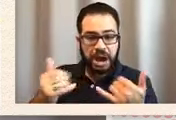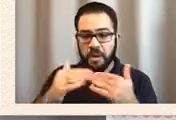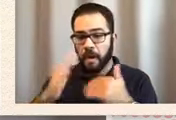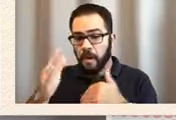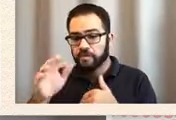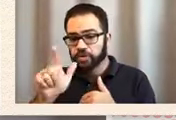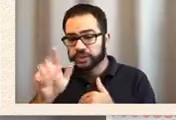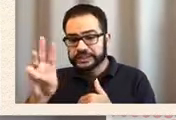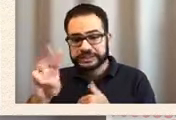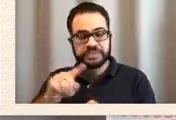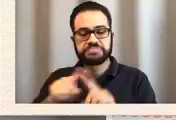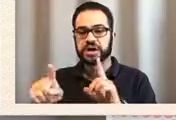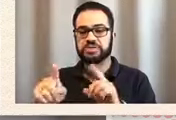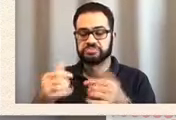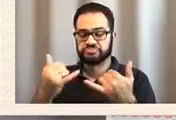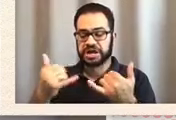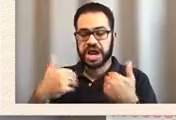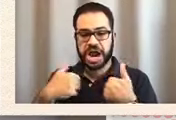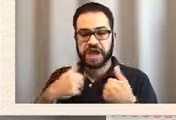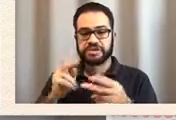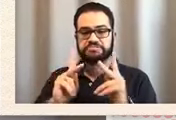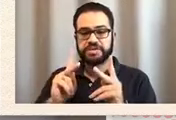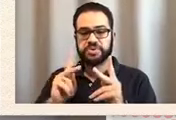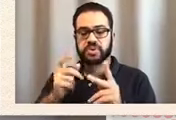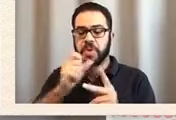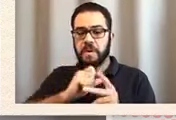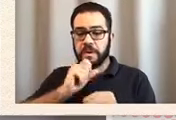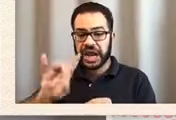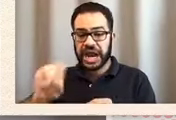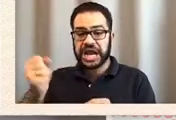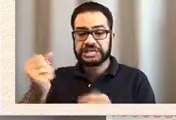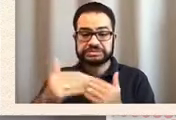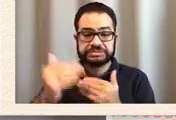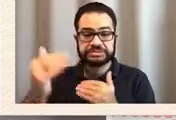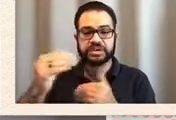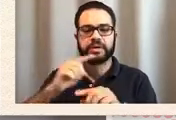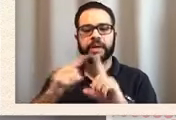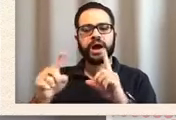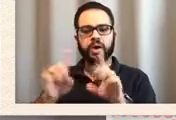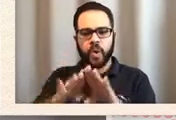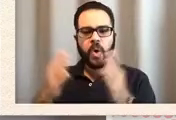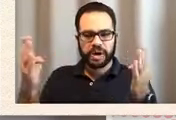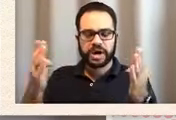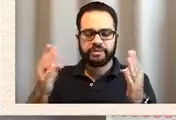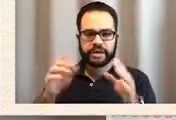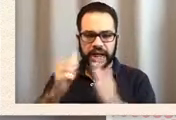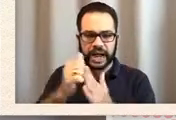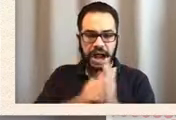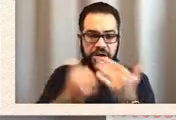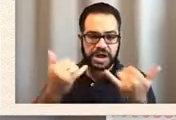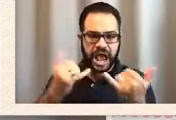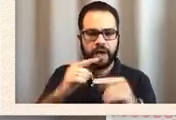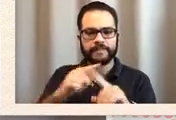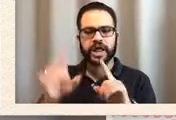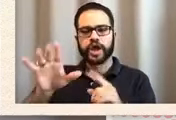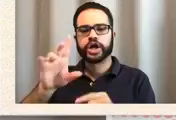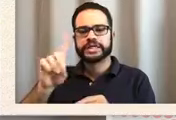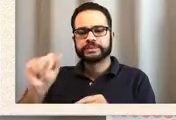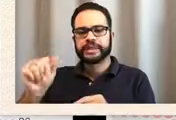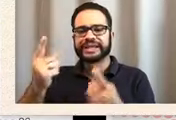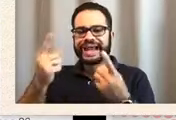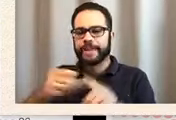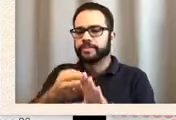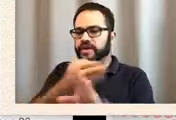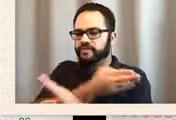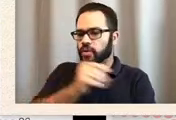their 80s that have an ABLE United account, but their disability occurred prior to age 26. And then the next is you